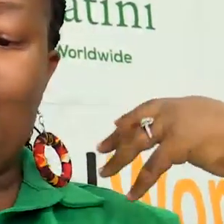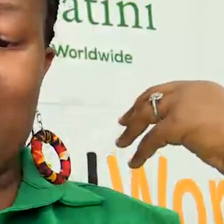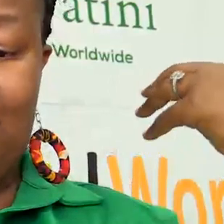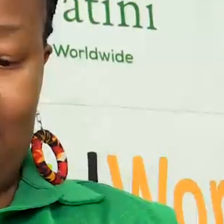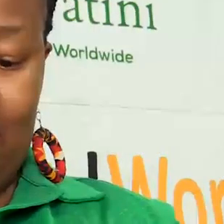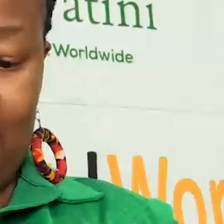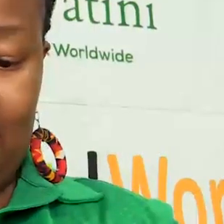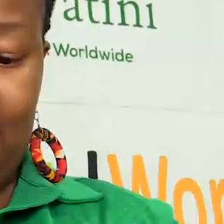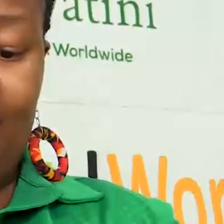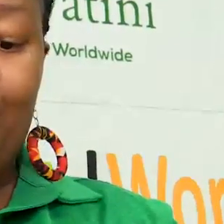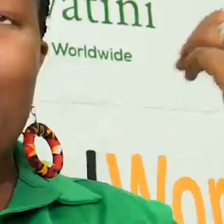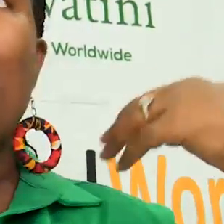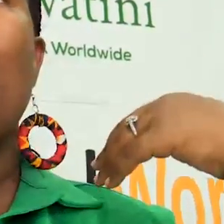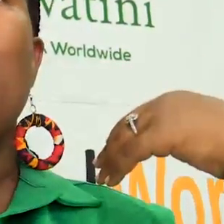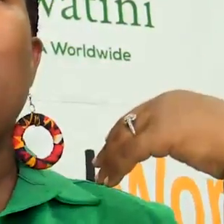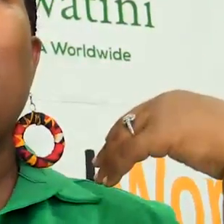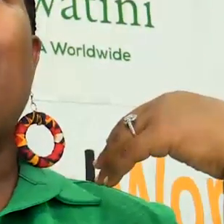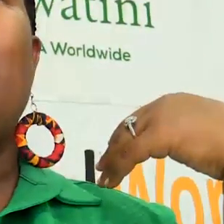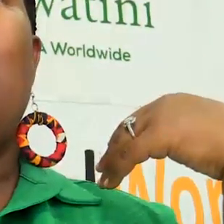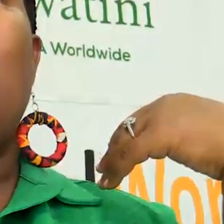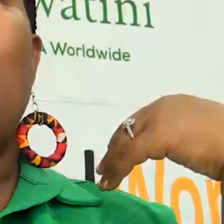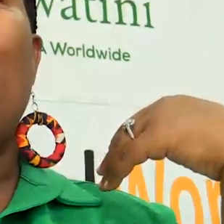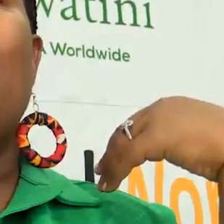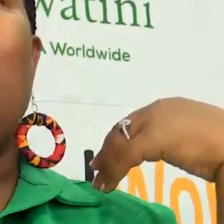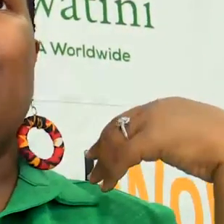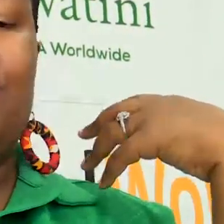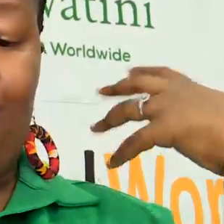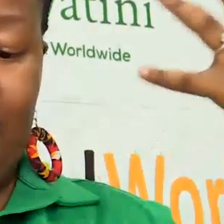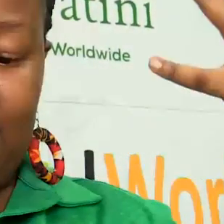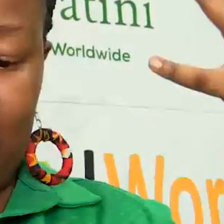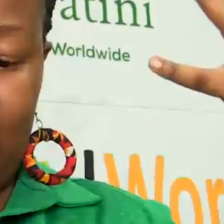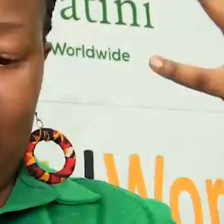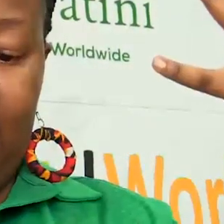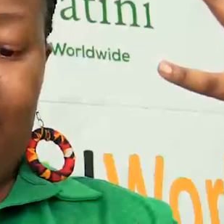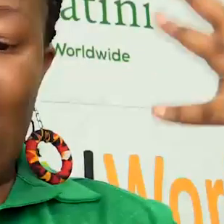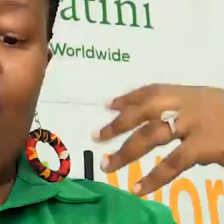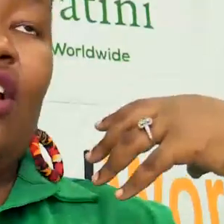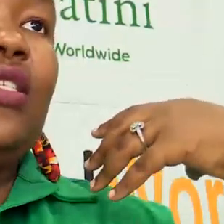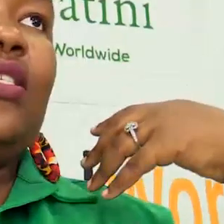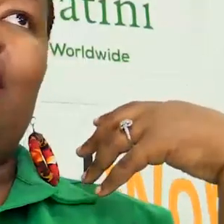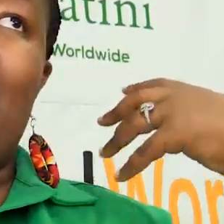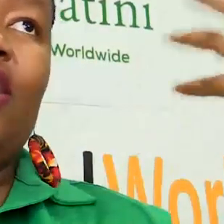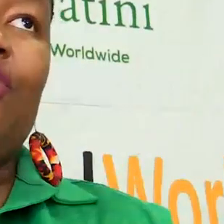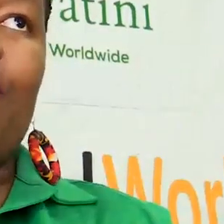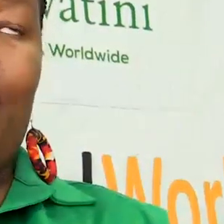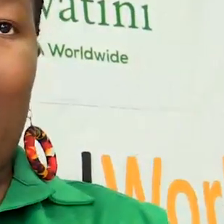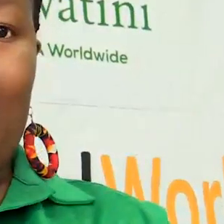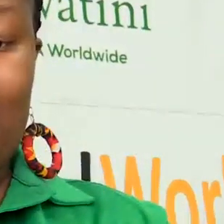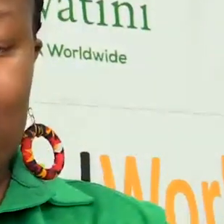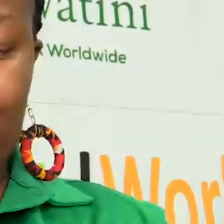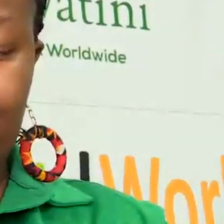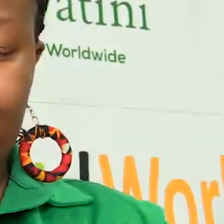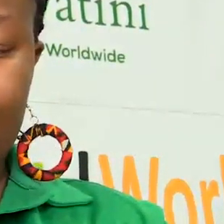is music CDs, then people that are over the age of 70, they are not likely to be